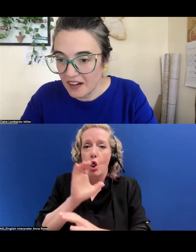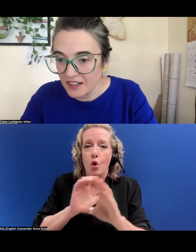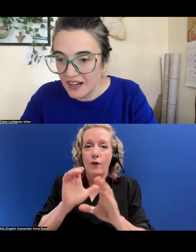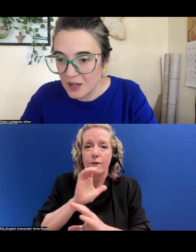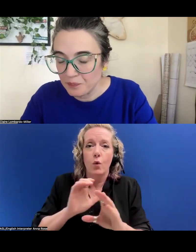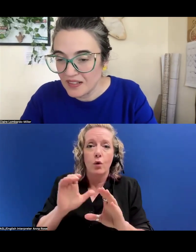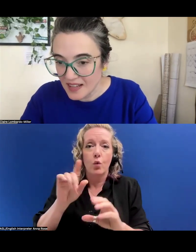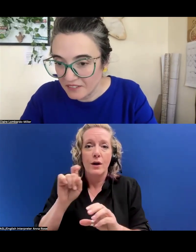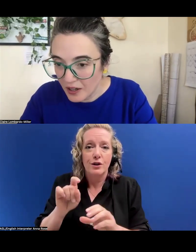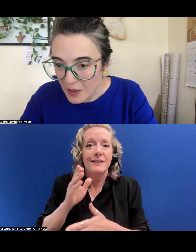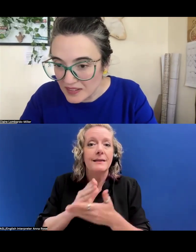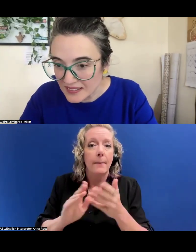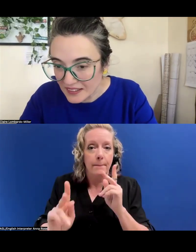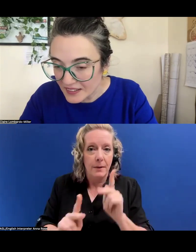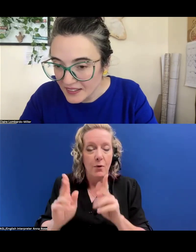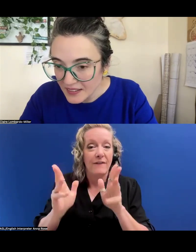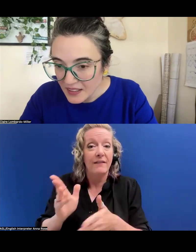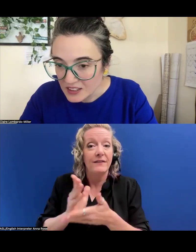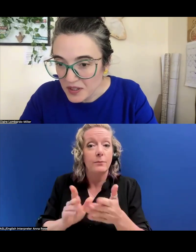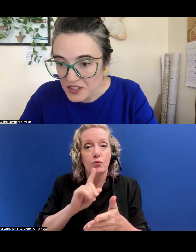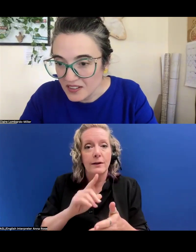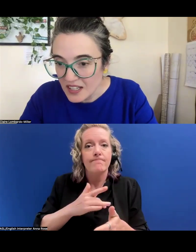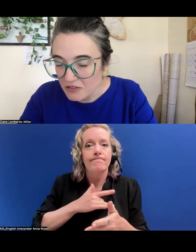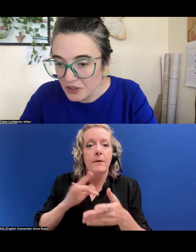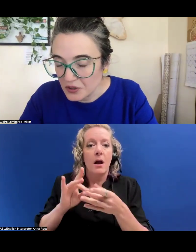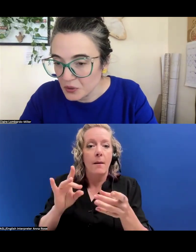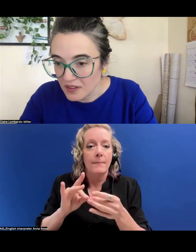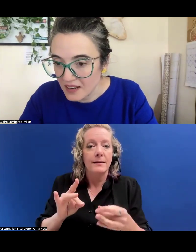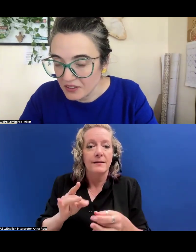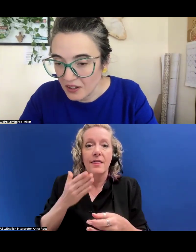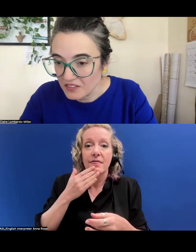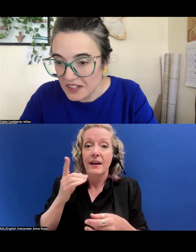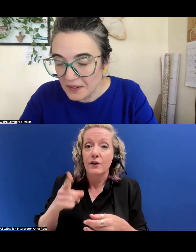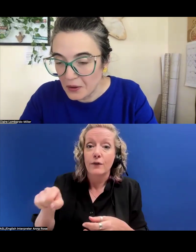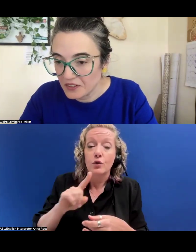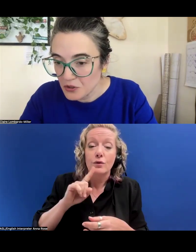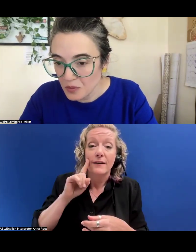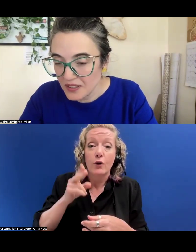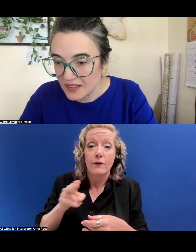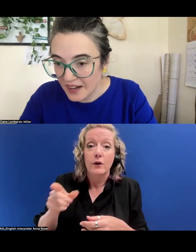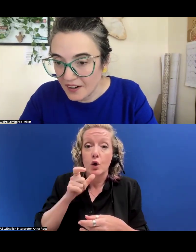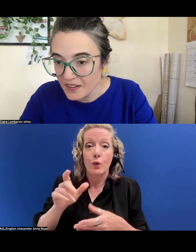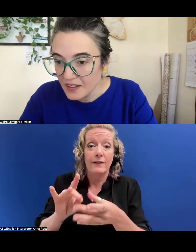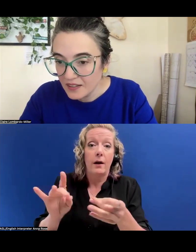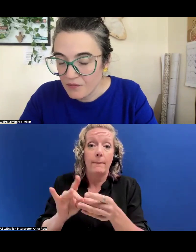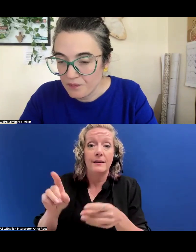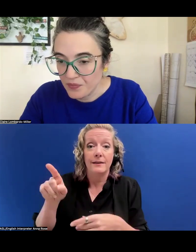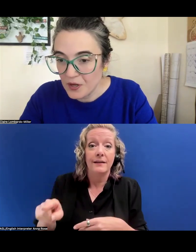some very insightful comments here. Especially thank you for those who are deaf and hard of hearing who have contributed